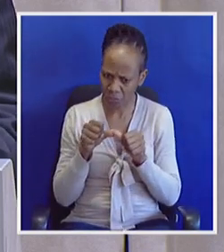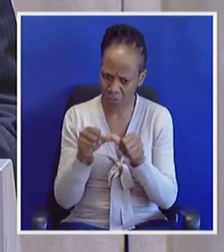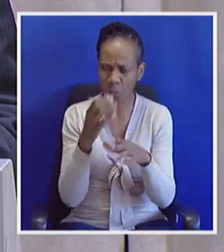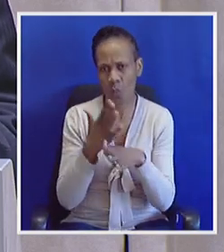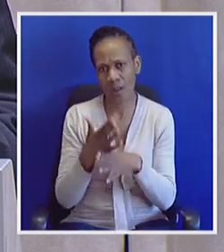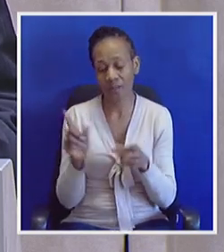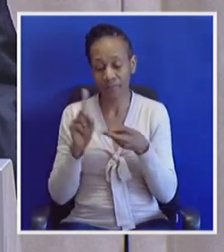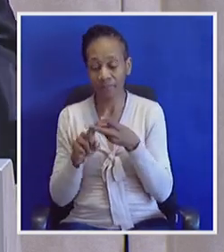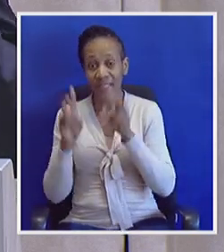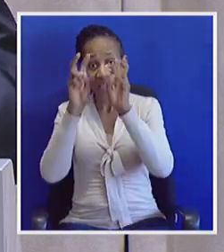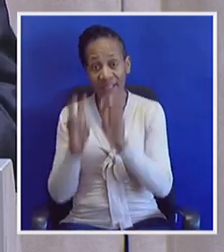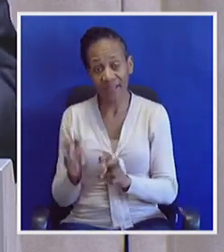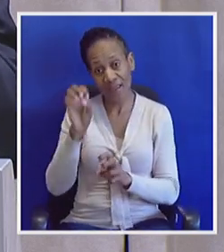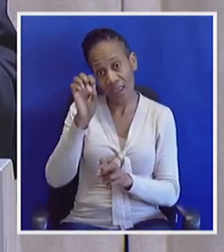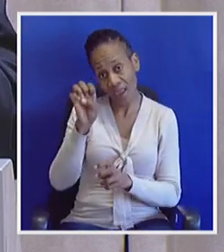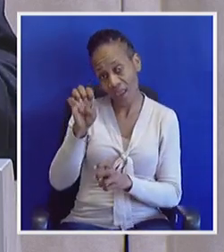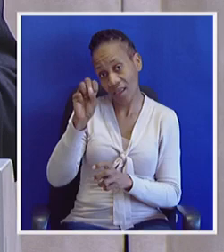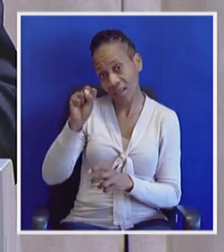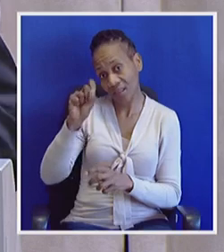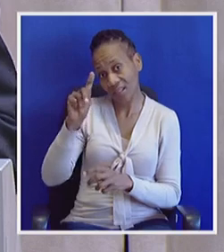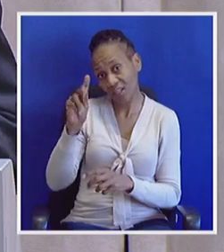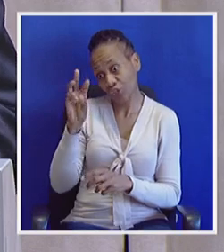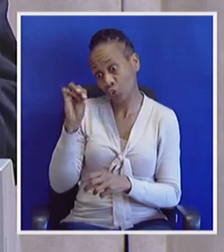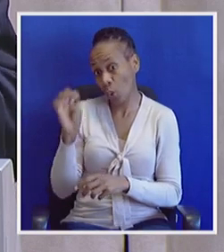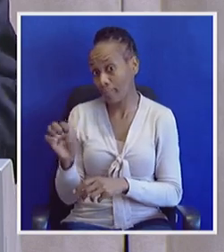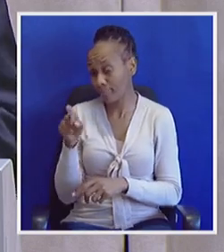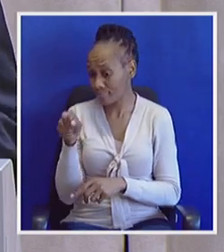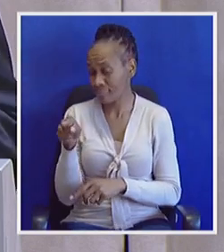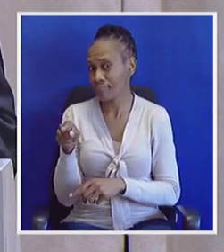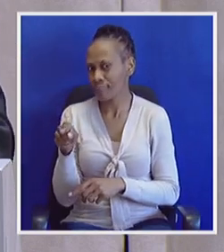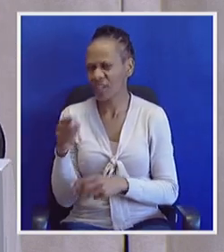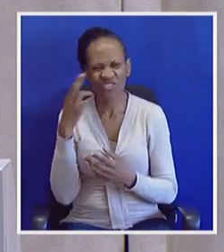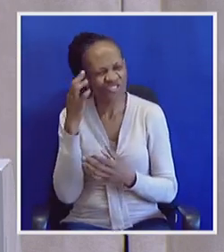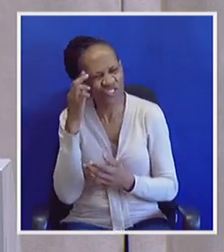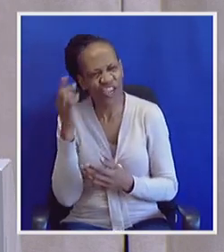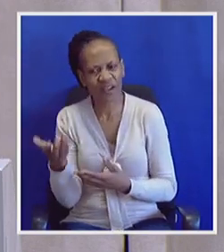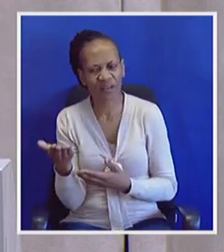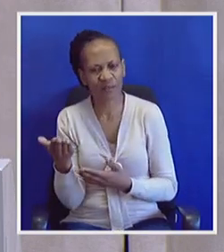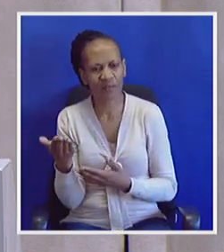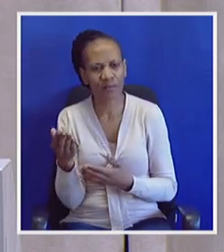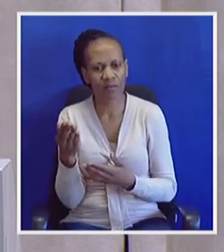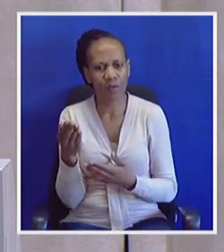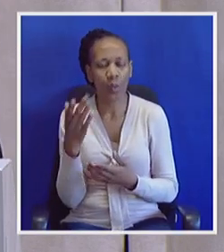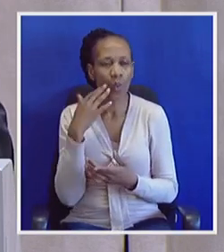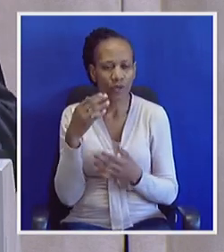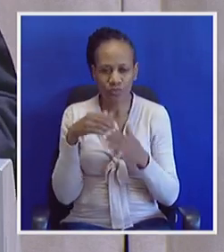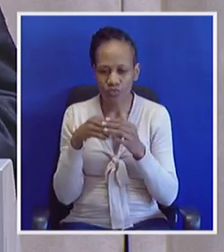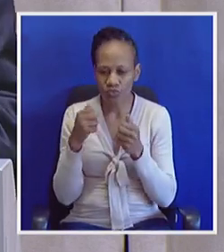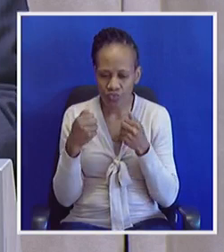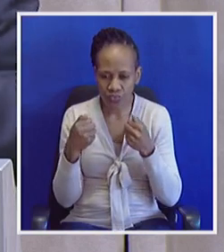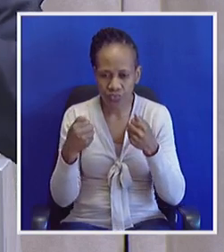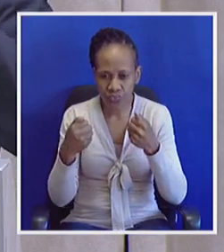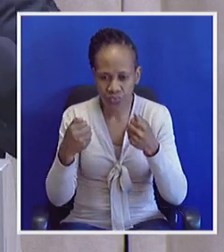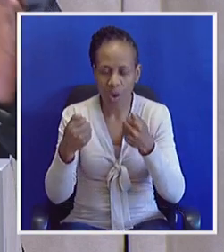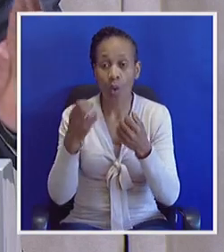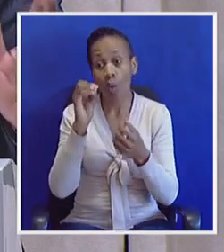at Eskom. You look at the capability of Eskom. When you travel at night and